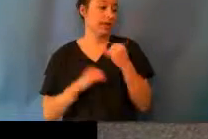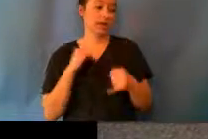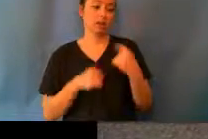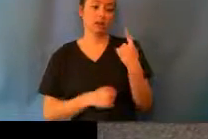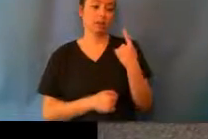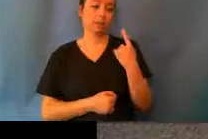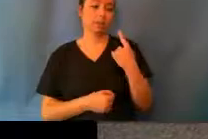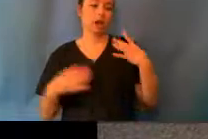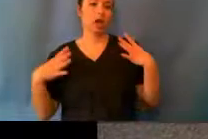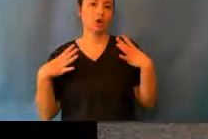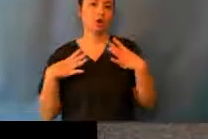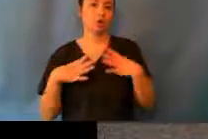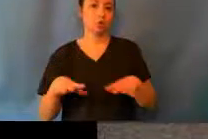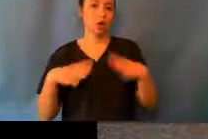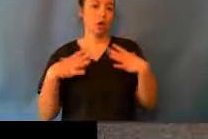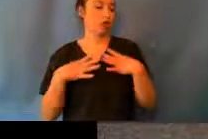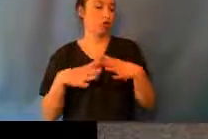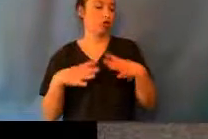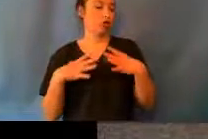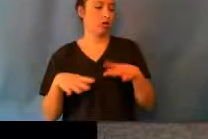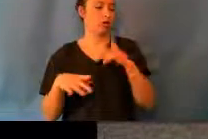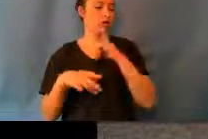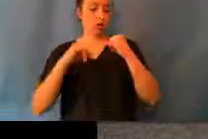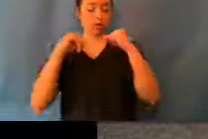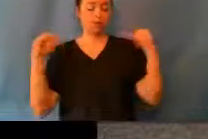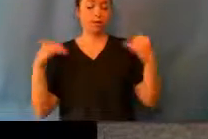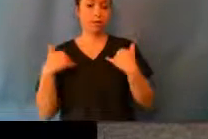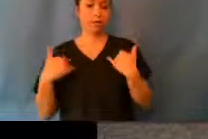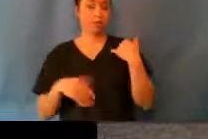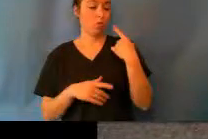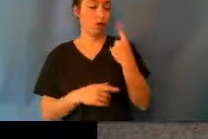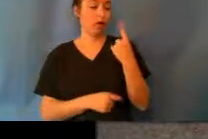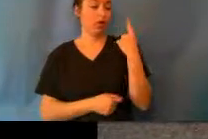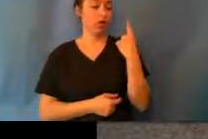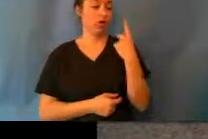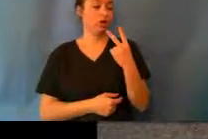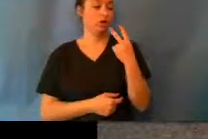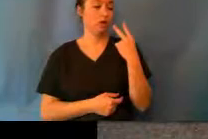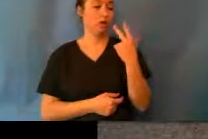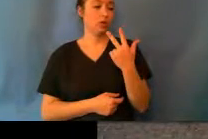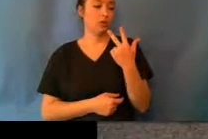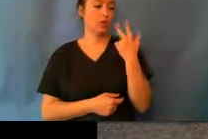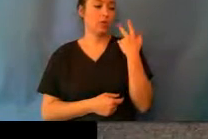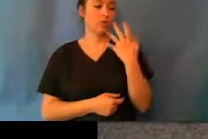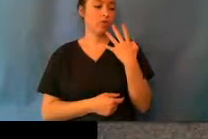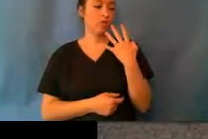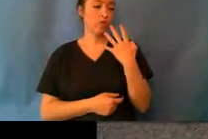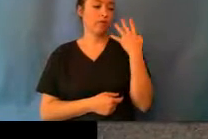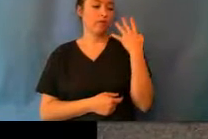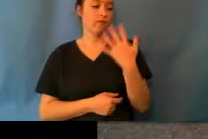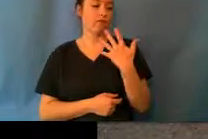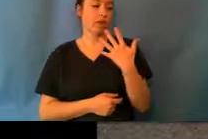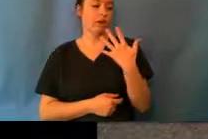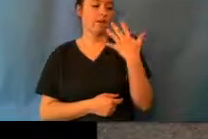Our sweater. So I'm going to draw my line to make sure he's even. Let's count. 1, 2, 3,